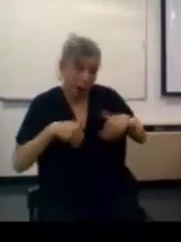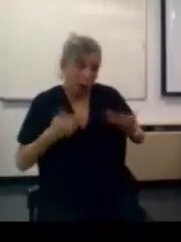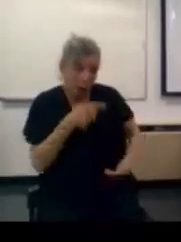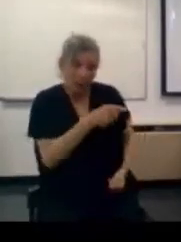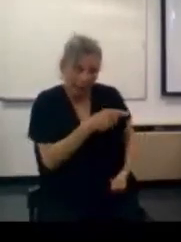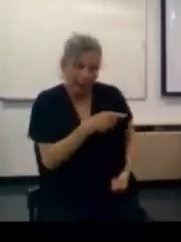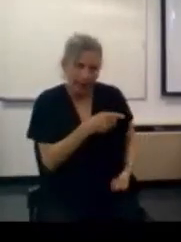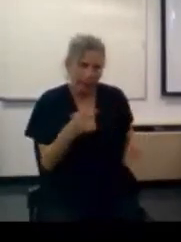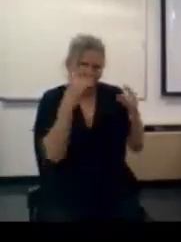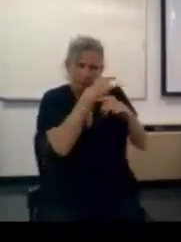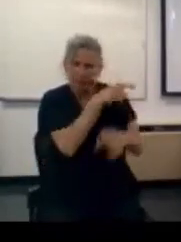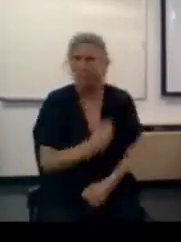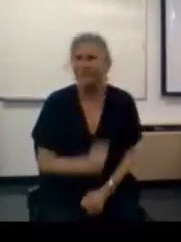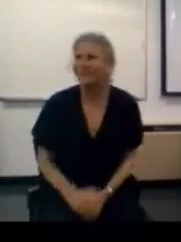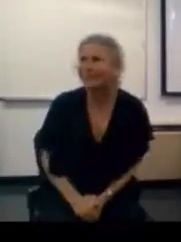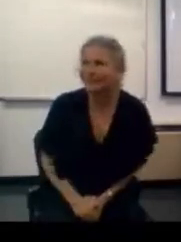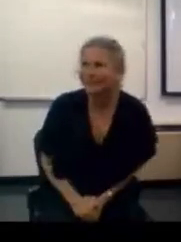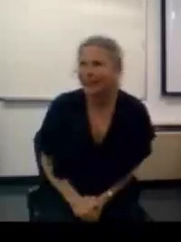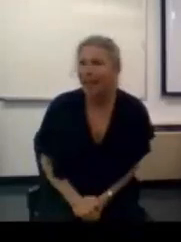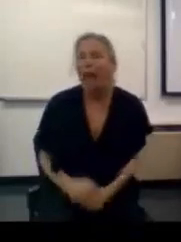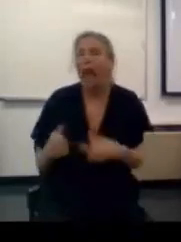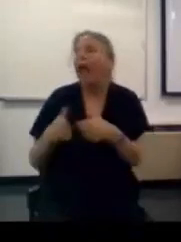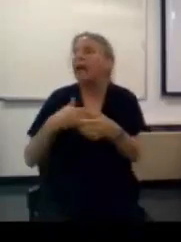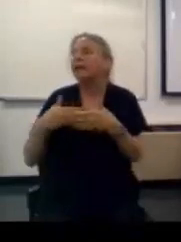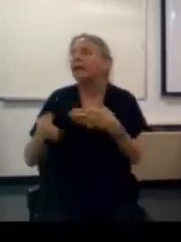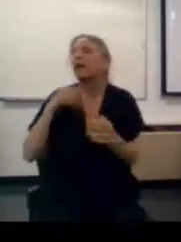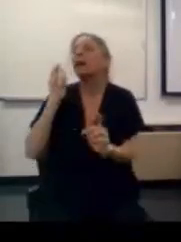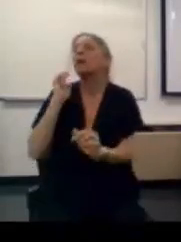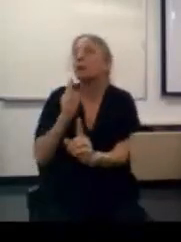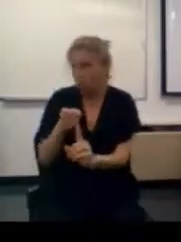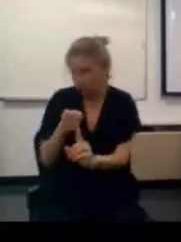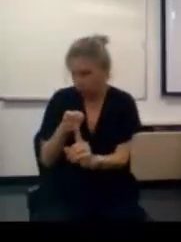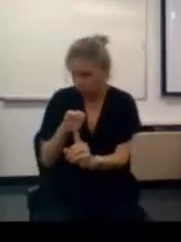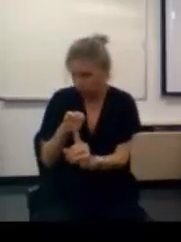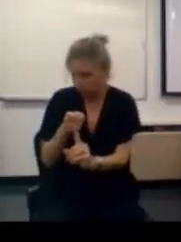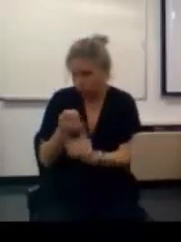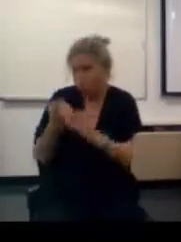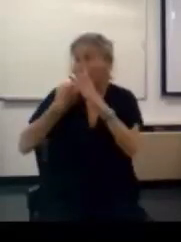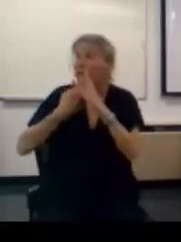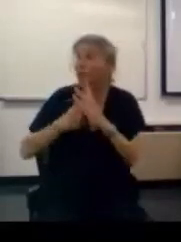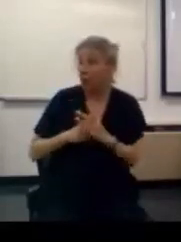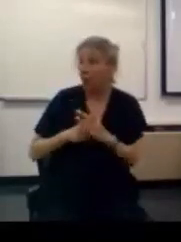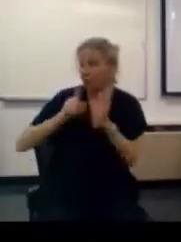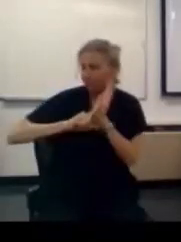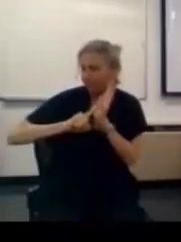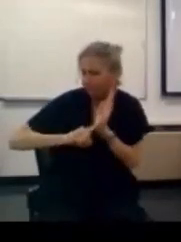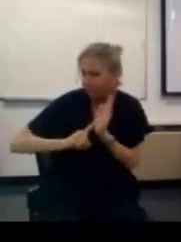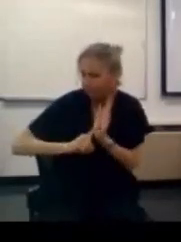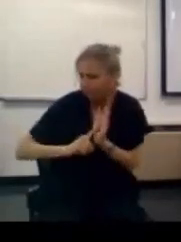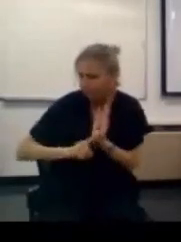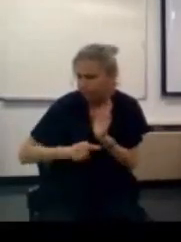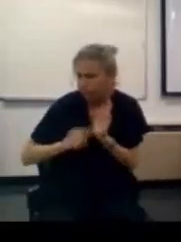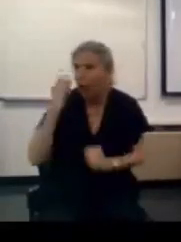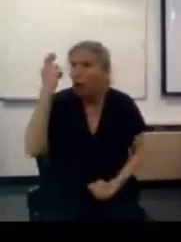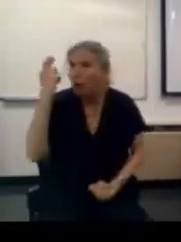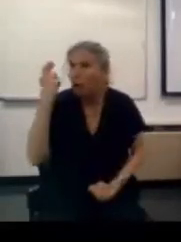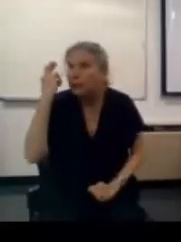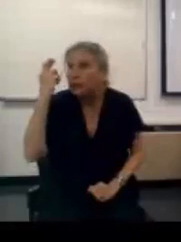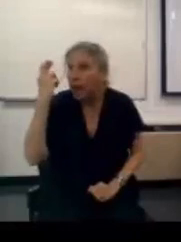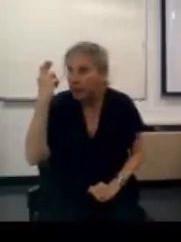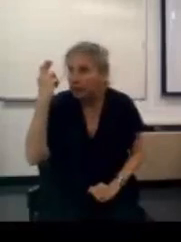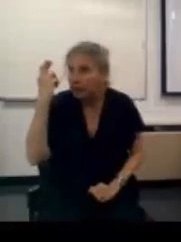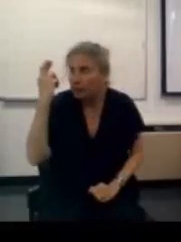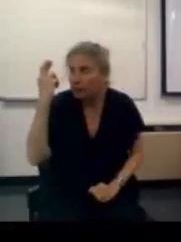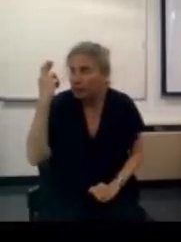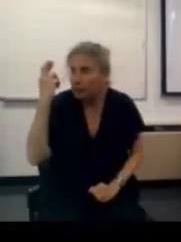didn't really, you know, didn't see it. Go see it. So anyway, the I start doing my